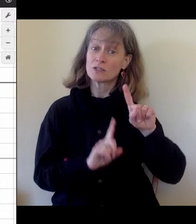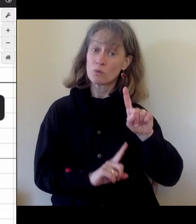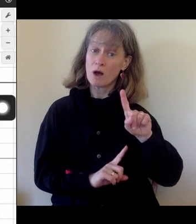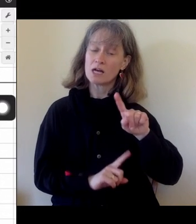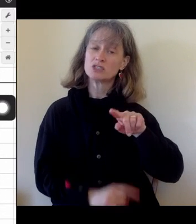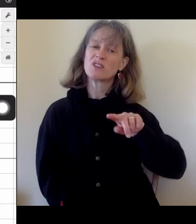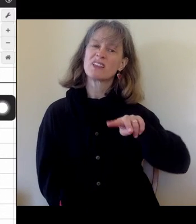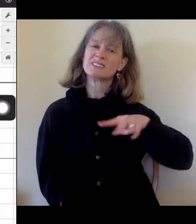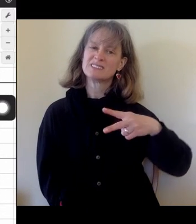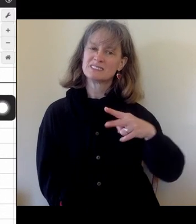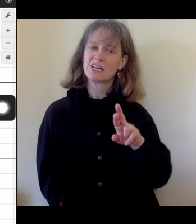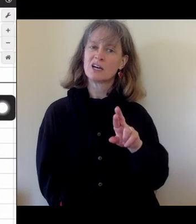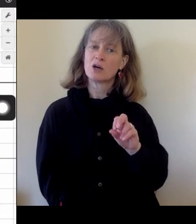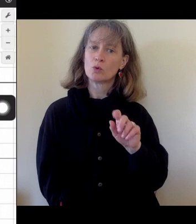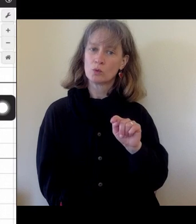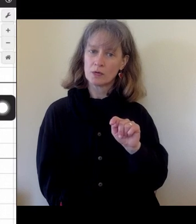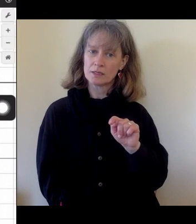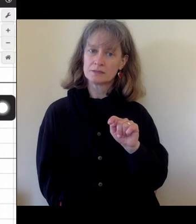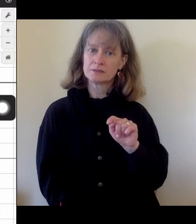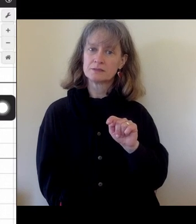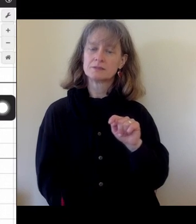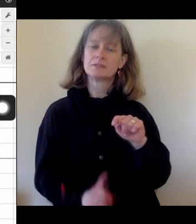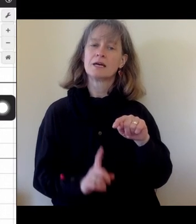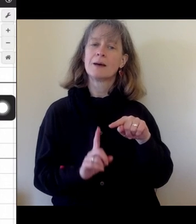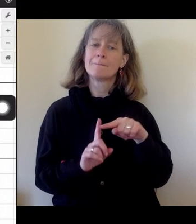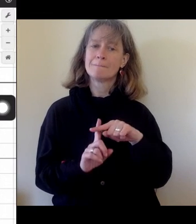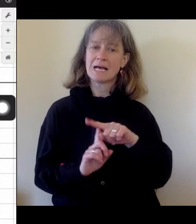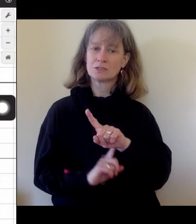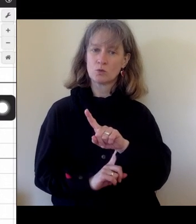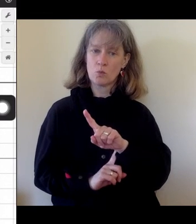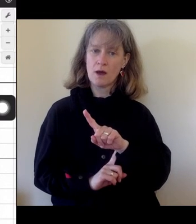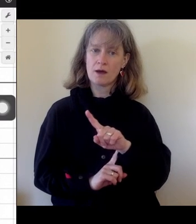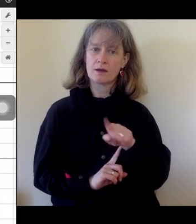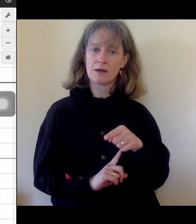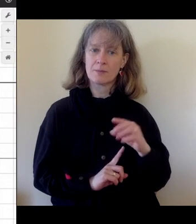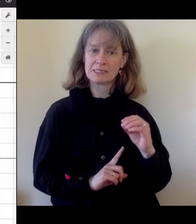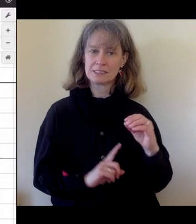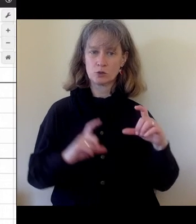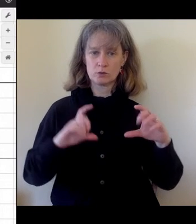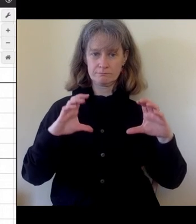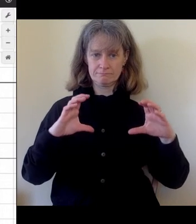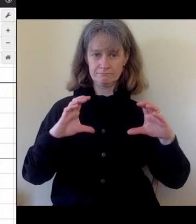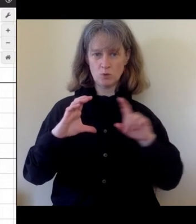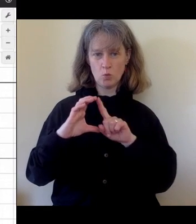other root is at +1, 0.